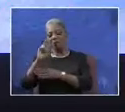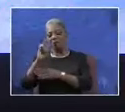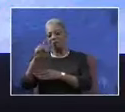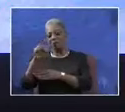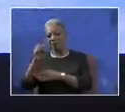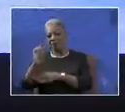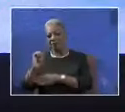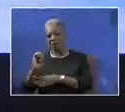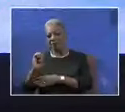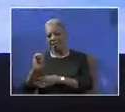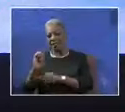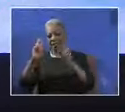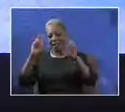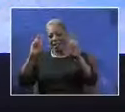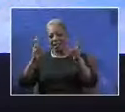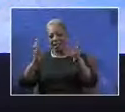down,